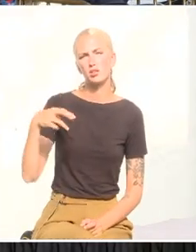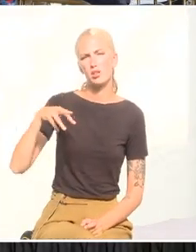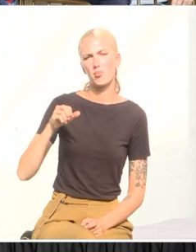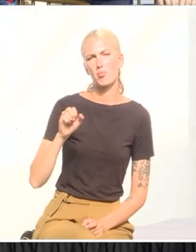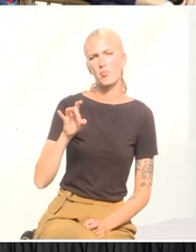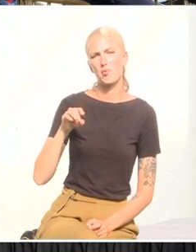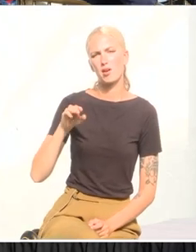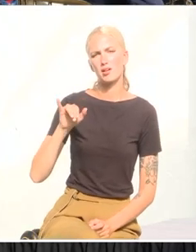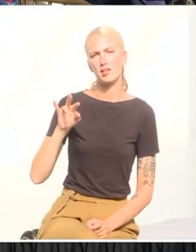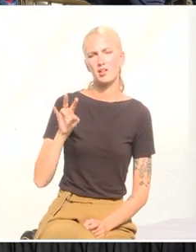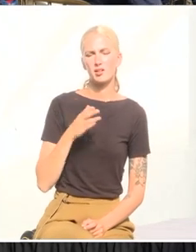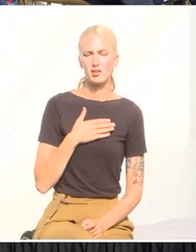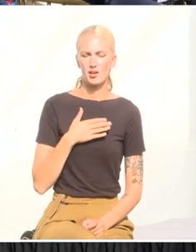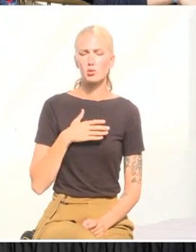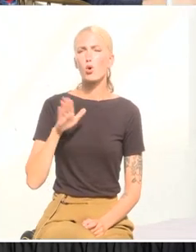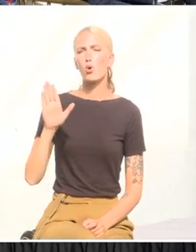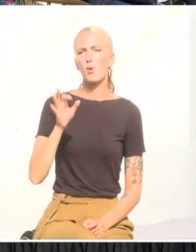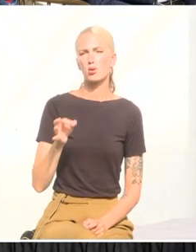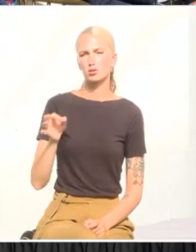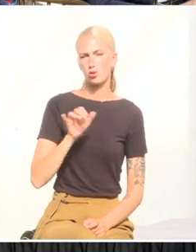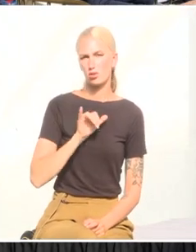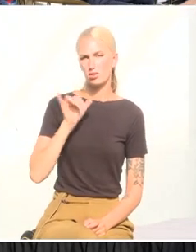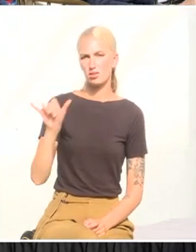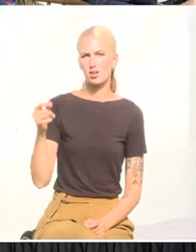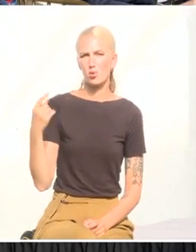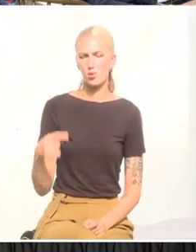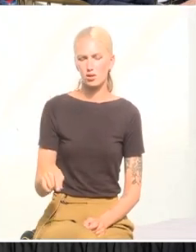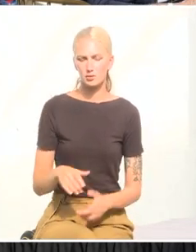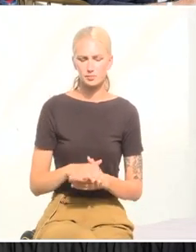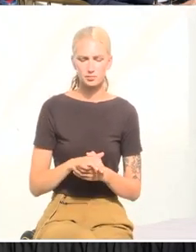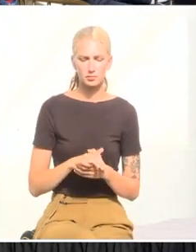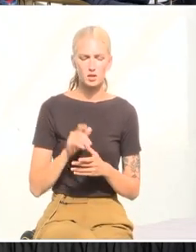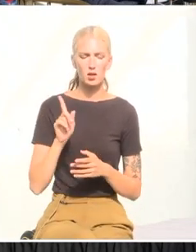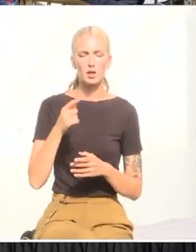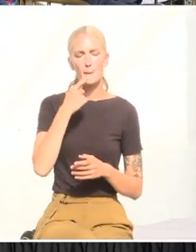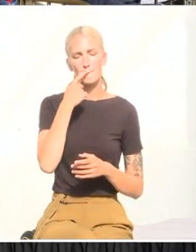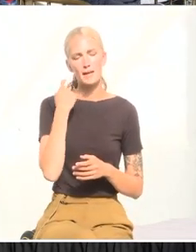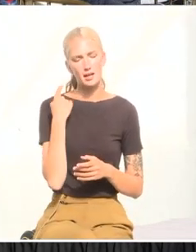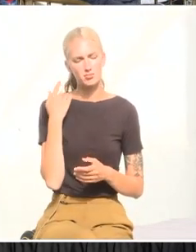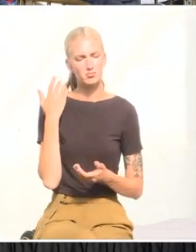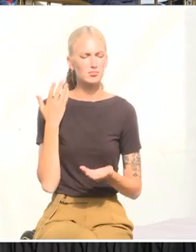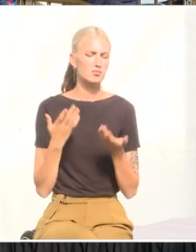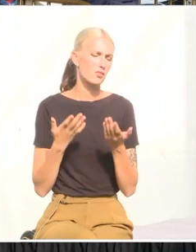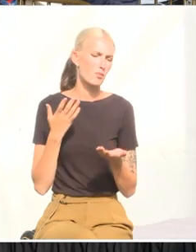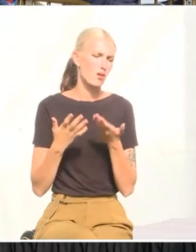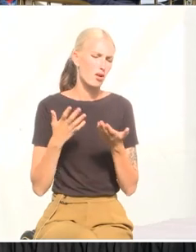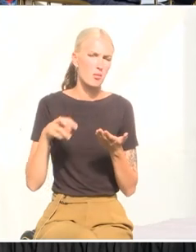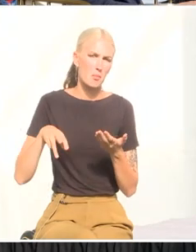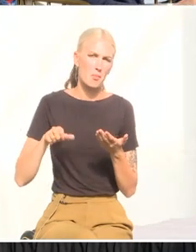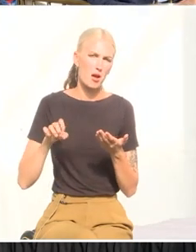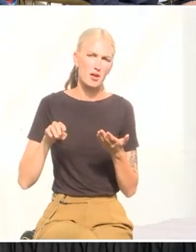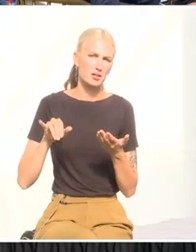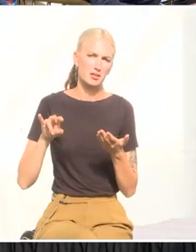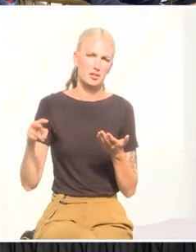visiting the organization, but also just now starting to think that for men, maybe it's not only for Martin, but for all of you, the question